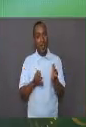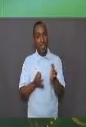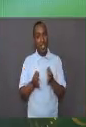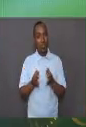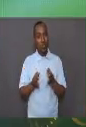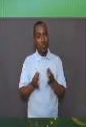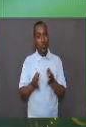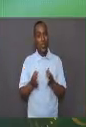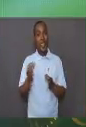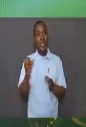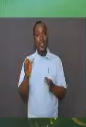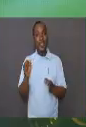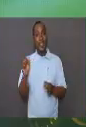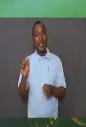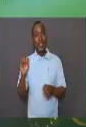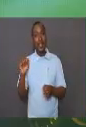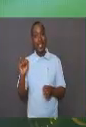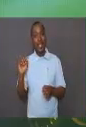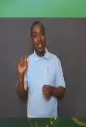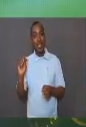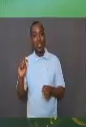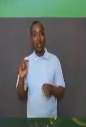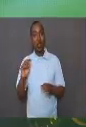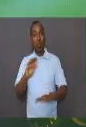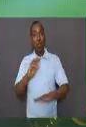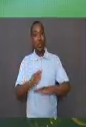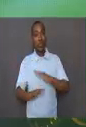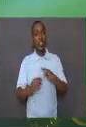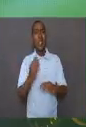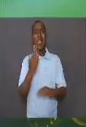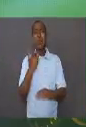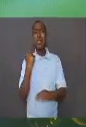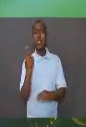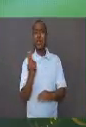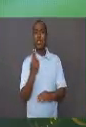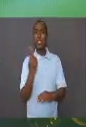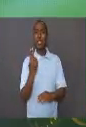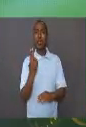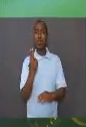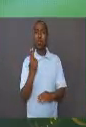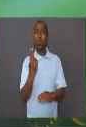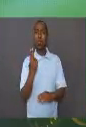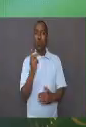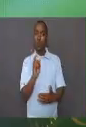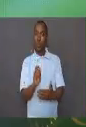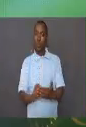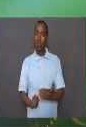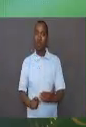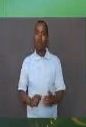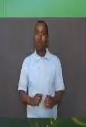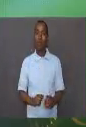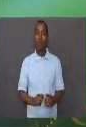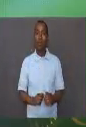process of staining is useful to scientists. When you have completed writing